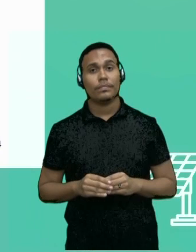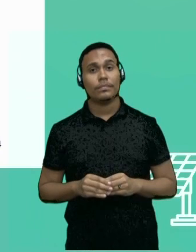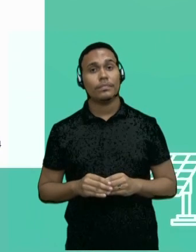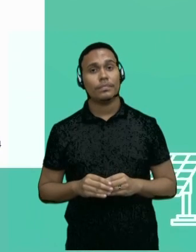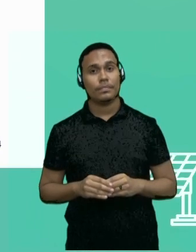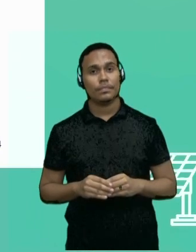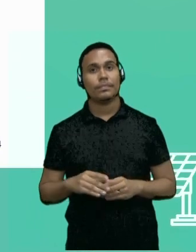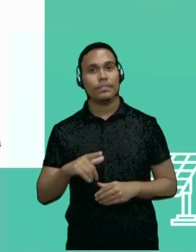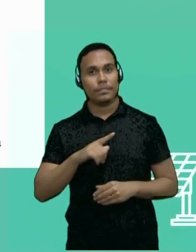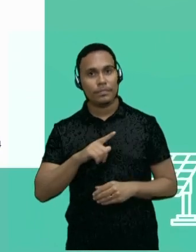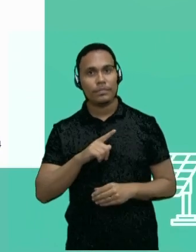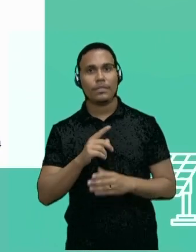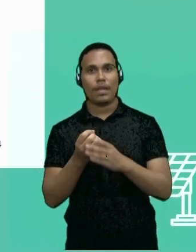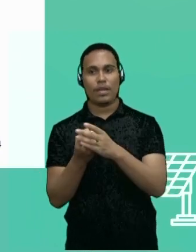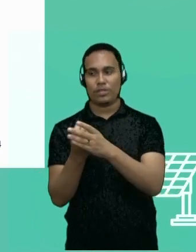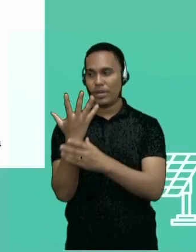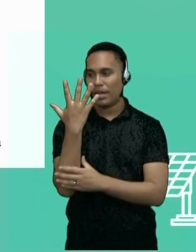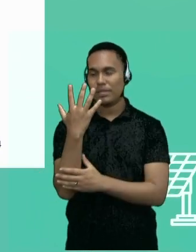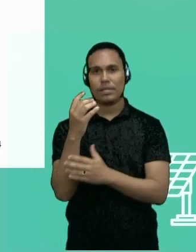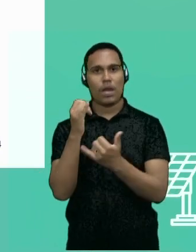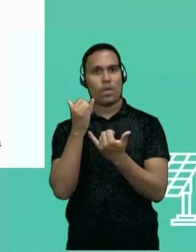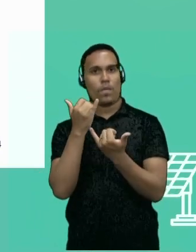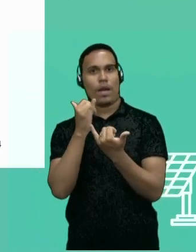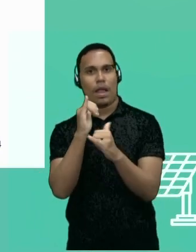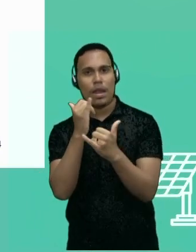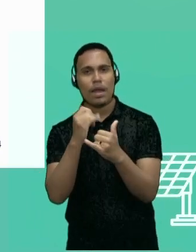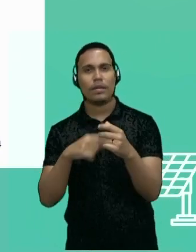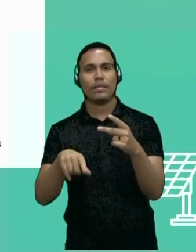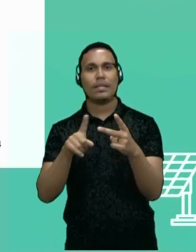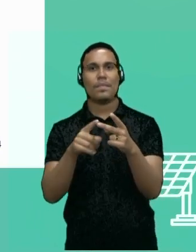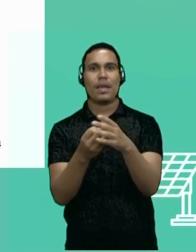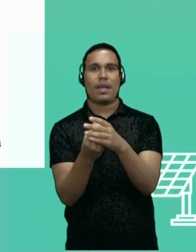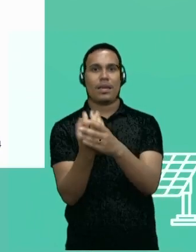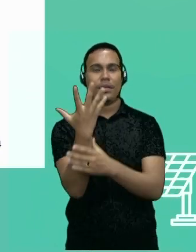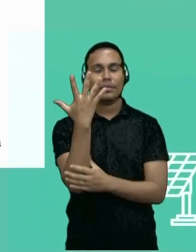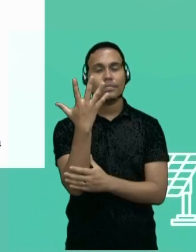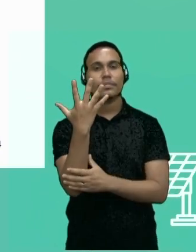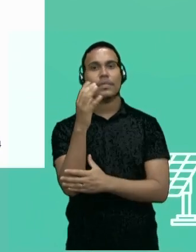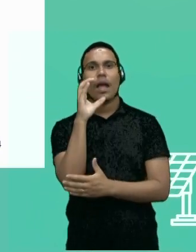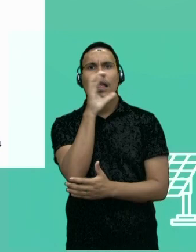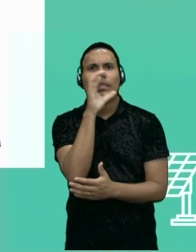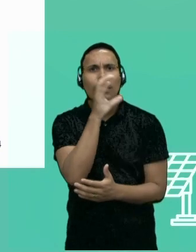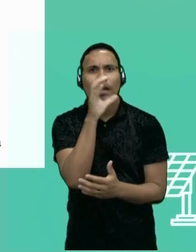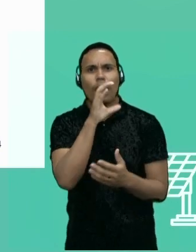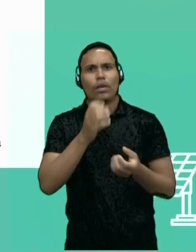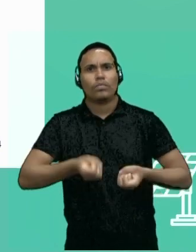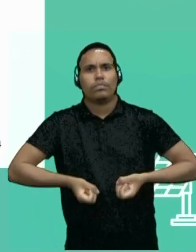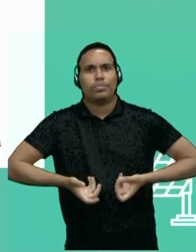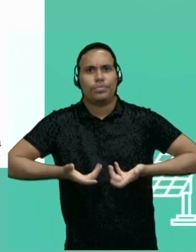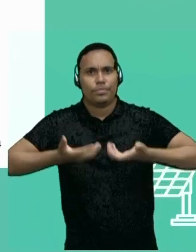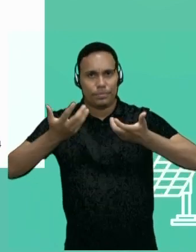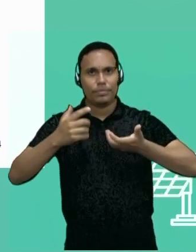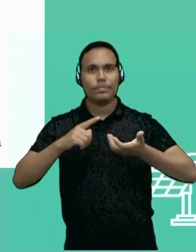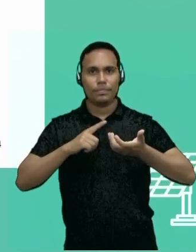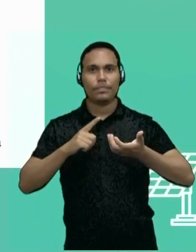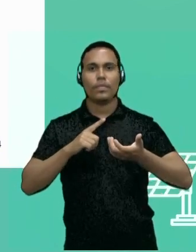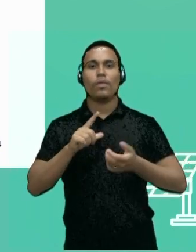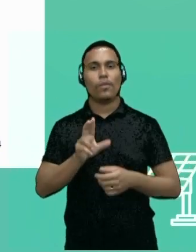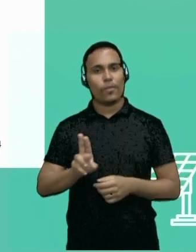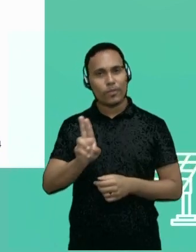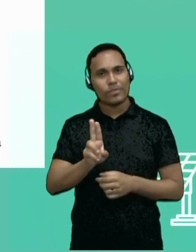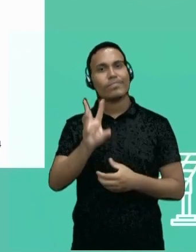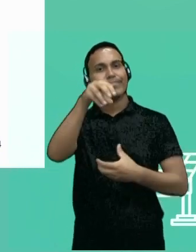manufacturing hydrogen boilers, which could be quite revolutionary when it comes to the decarbonization of industrial players. We also have